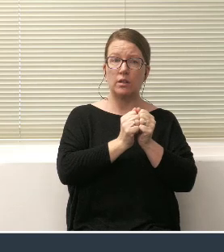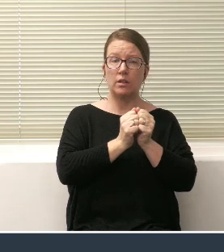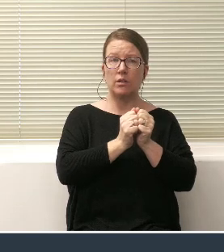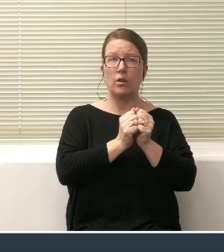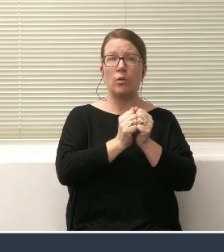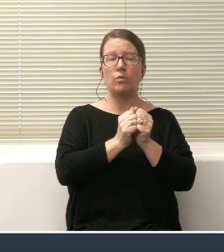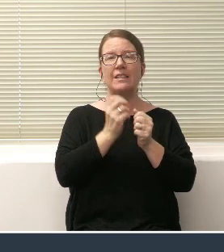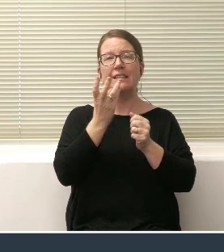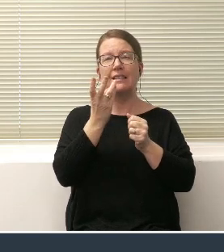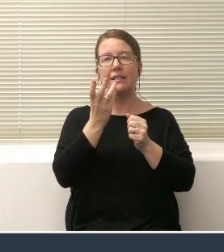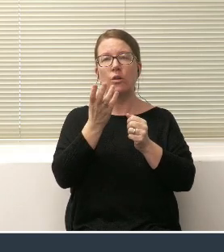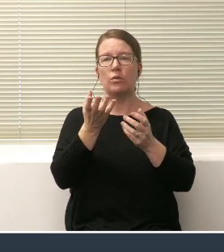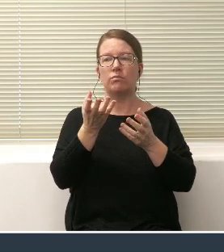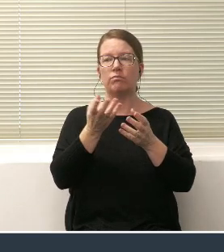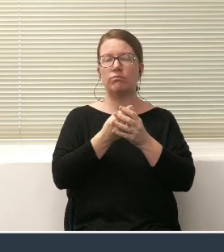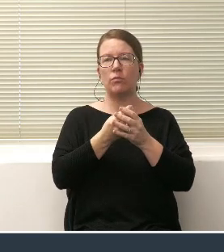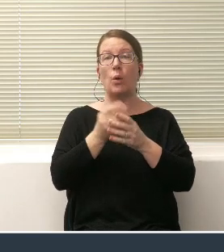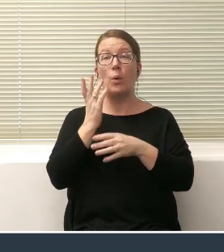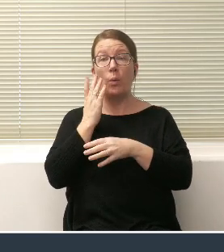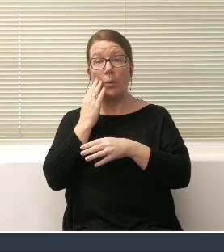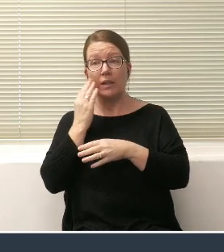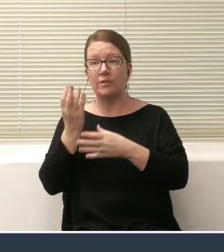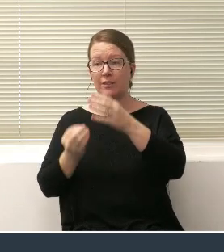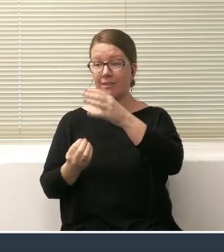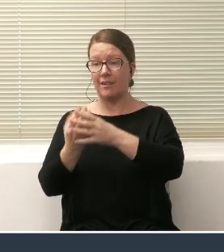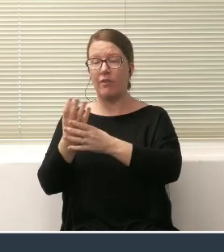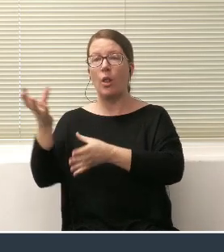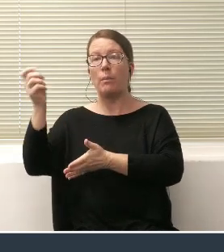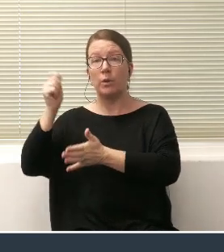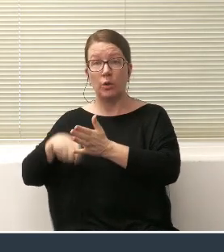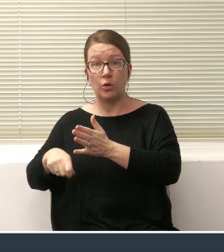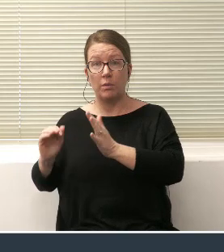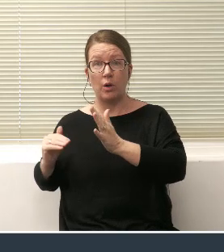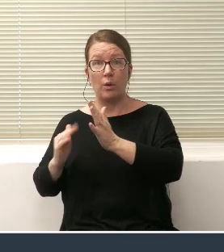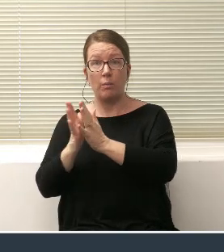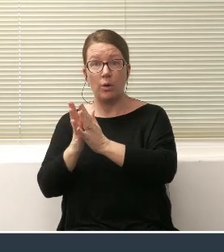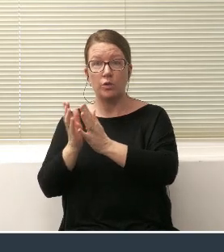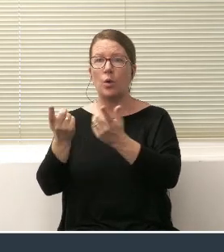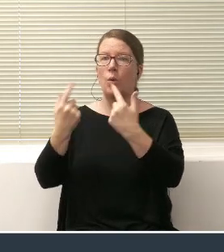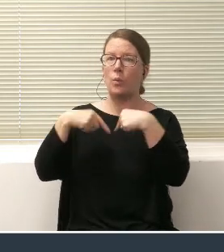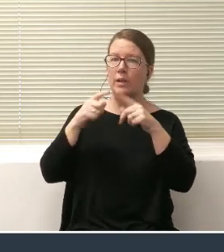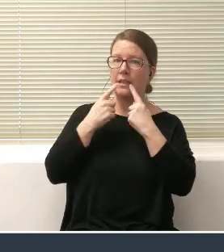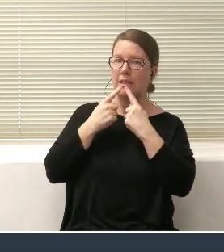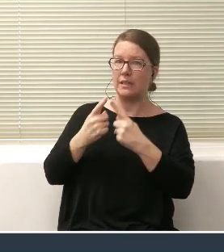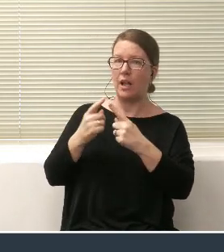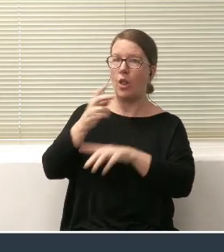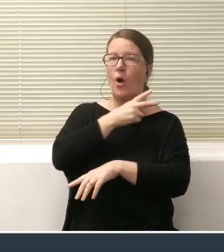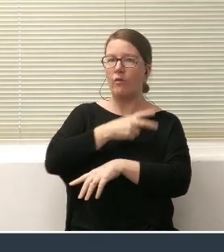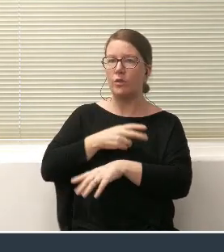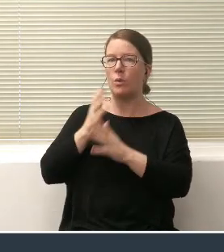in the development of the procurement approach that direct council officers to set key criteria for